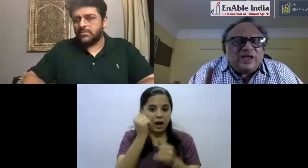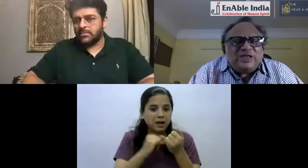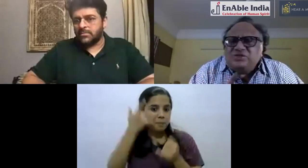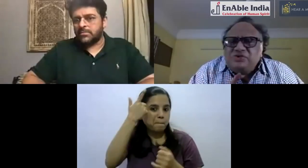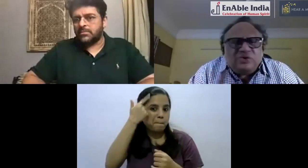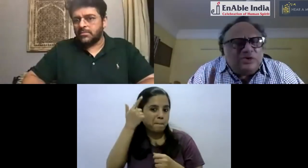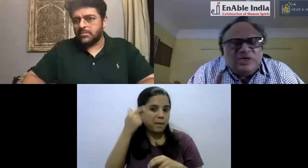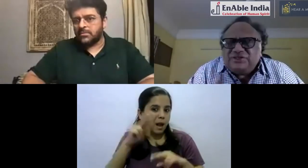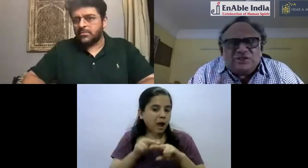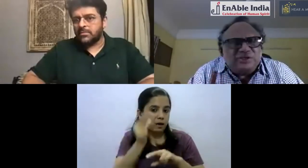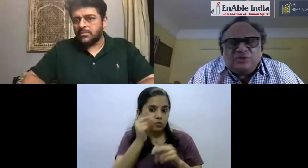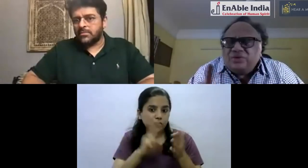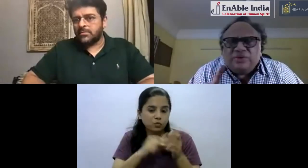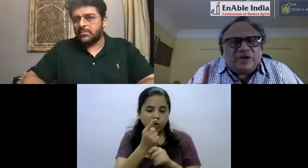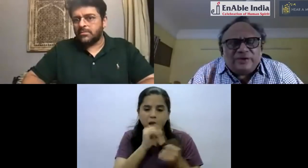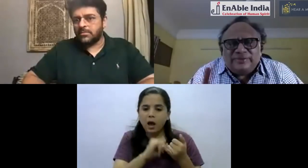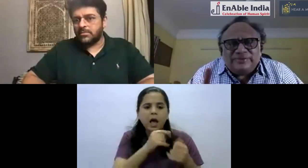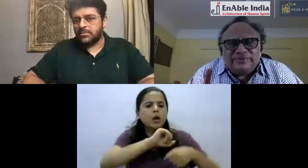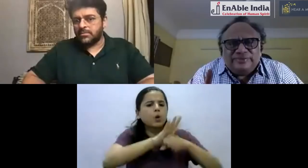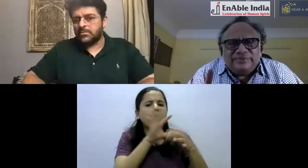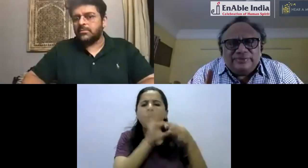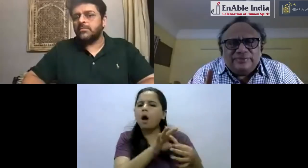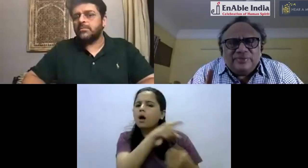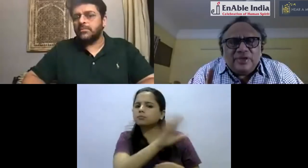Infection has no relation to corona,